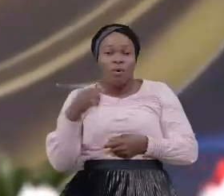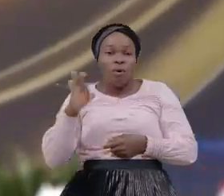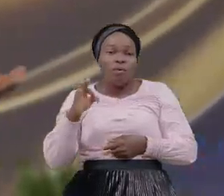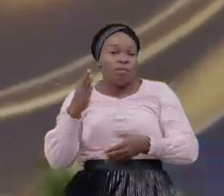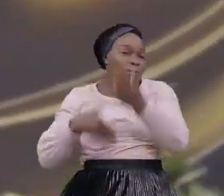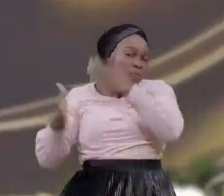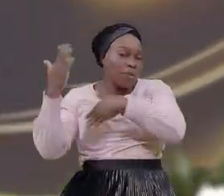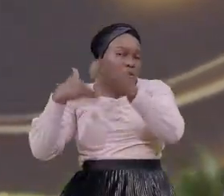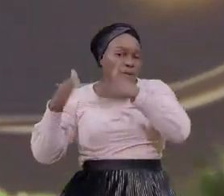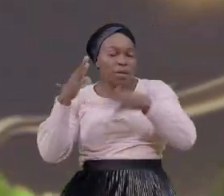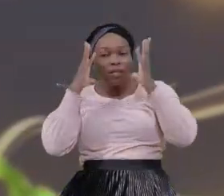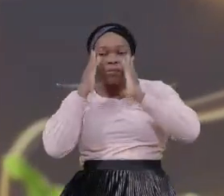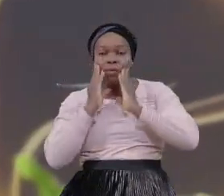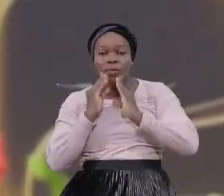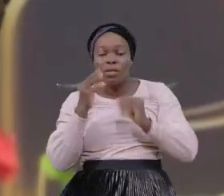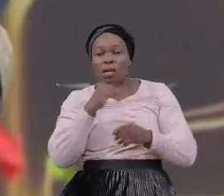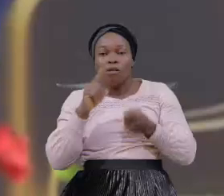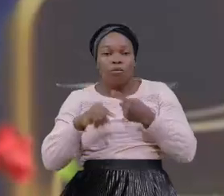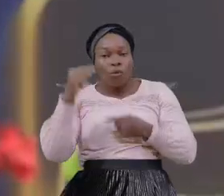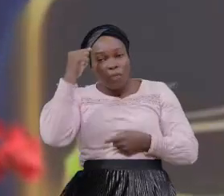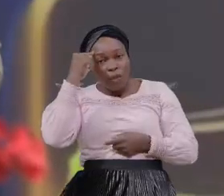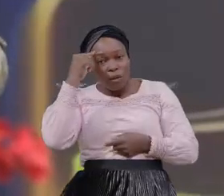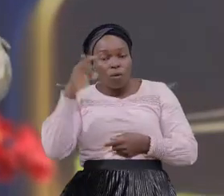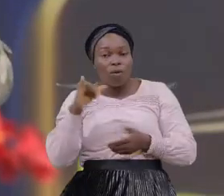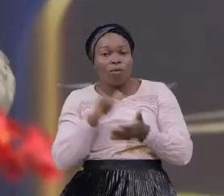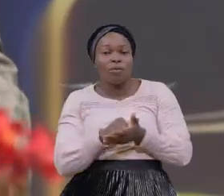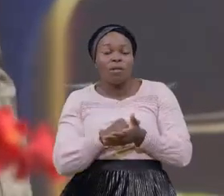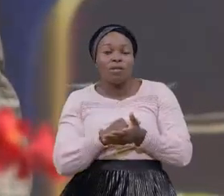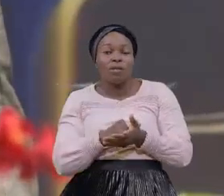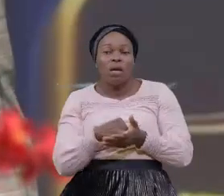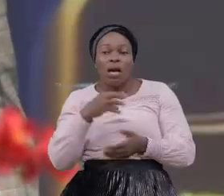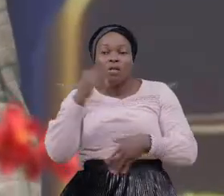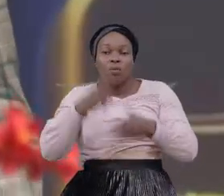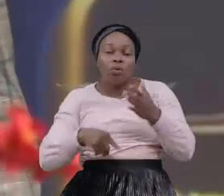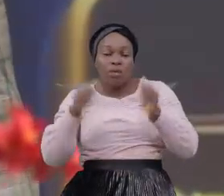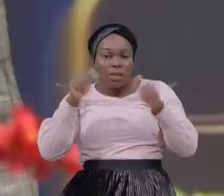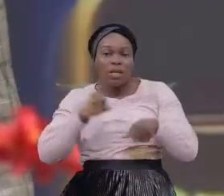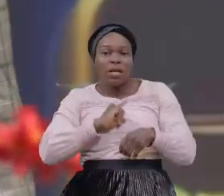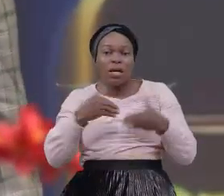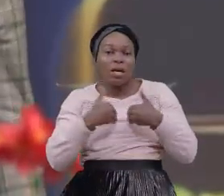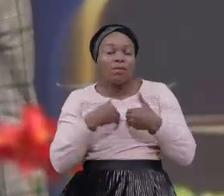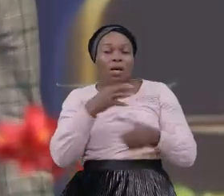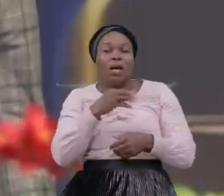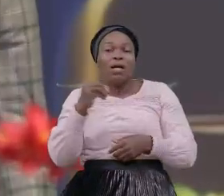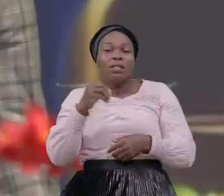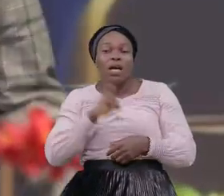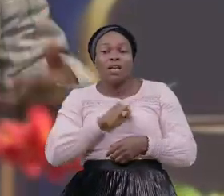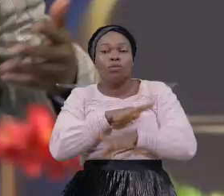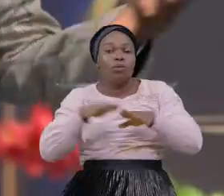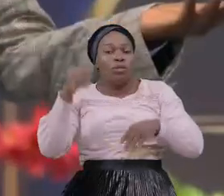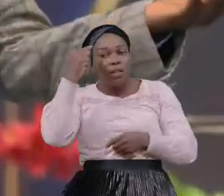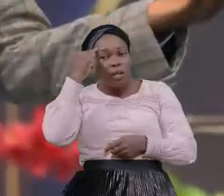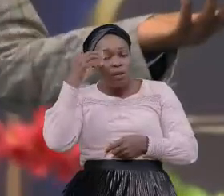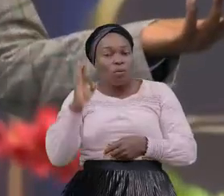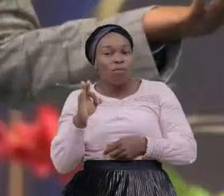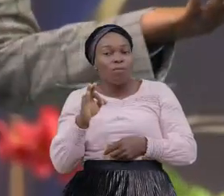always. I want to think of what's in need for me. What can I have? I'm not thinking of, I see eating. Once